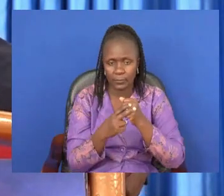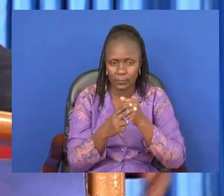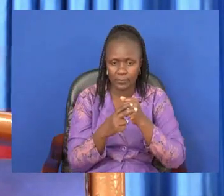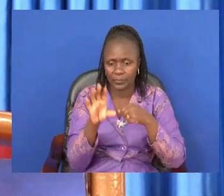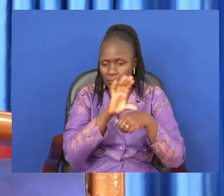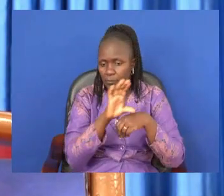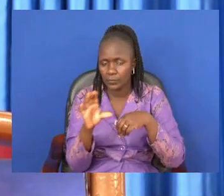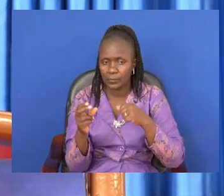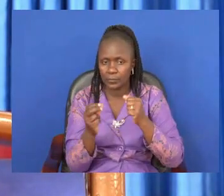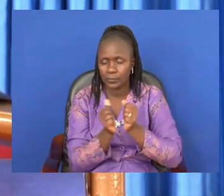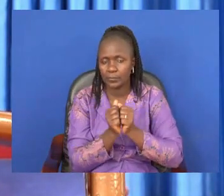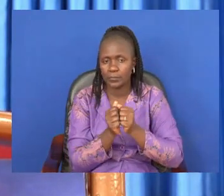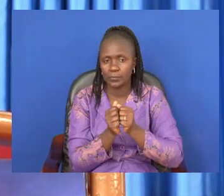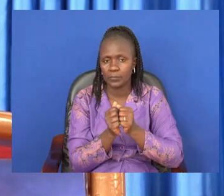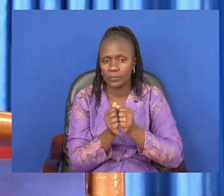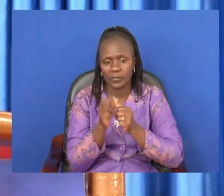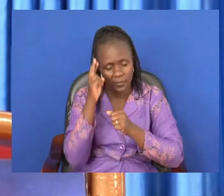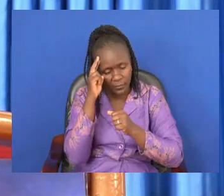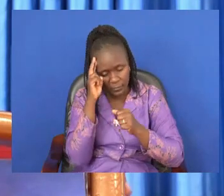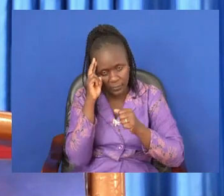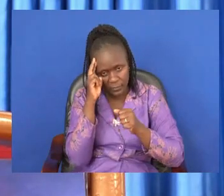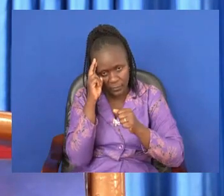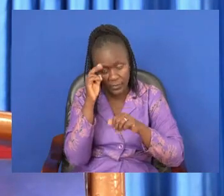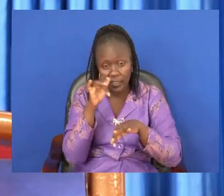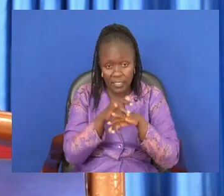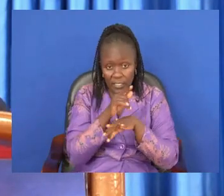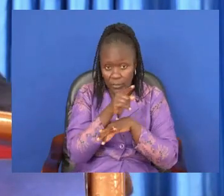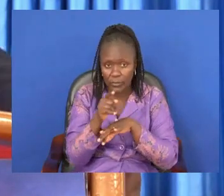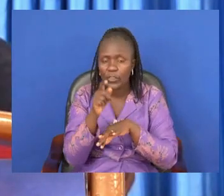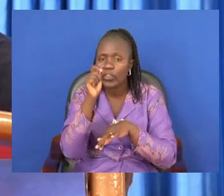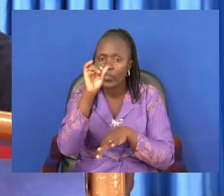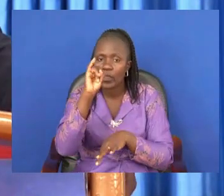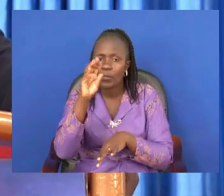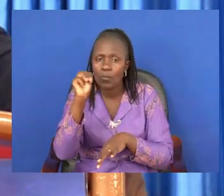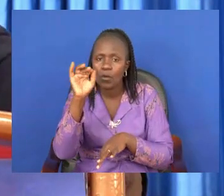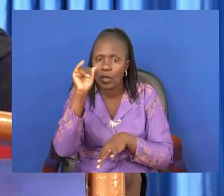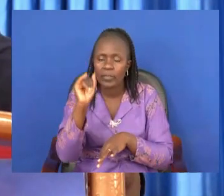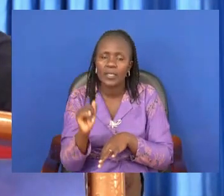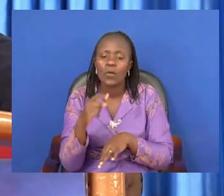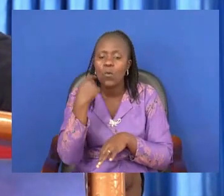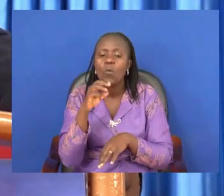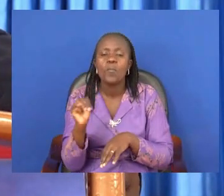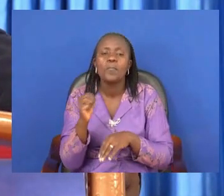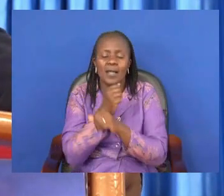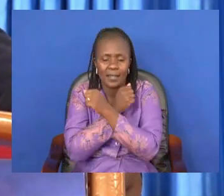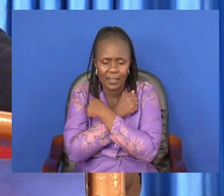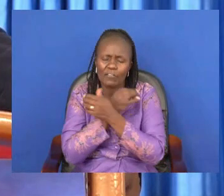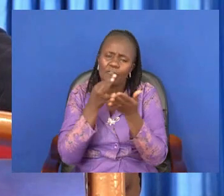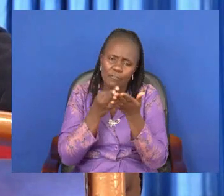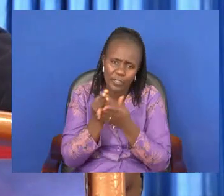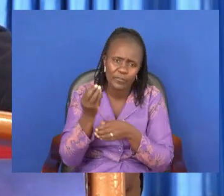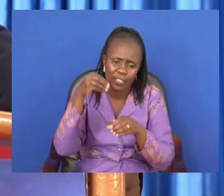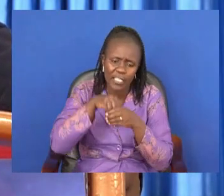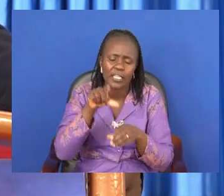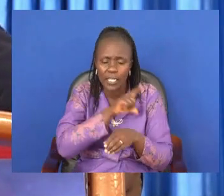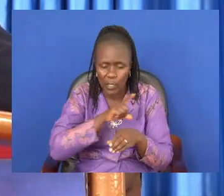you read verse 17, it says, for this reason, I am sending to you Timothy, my son, whom I love, who is faithful in the